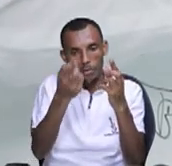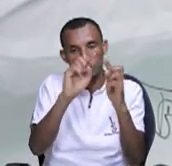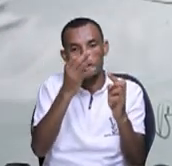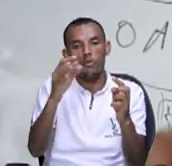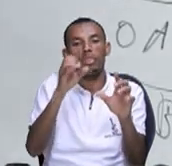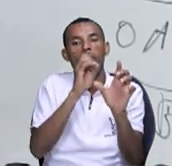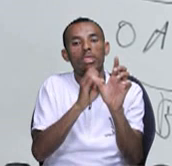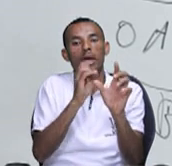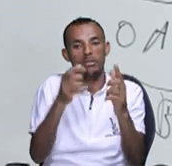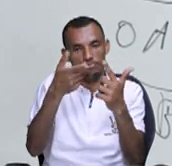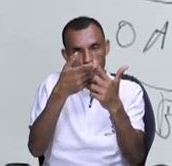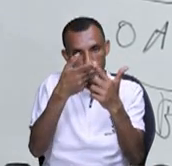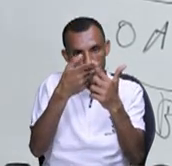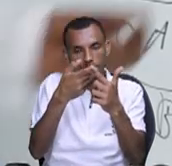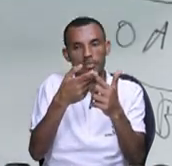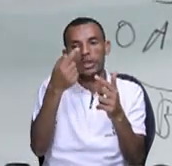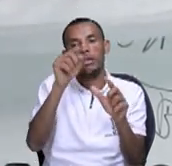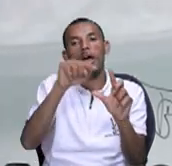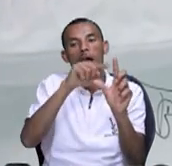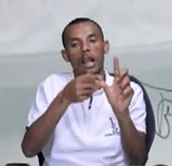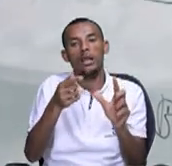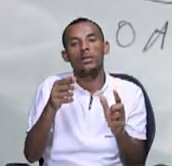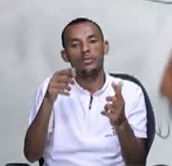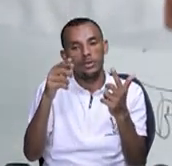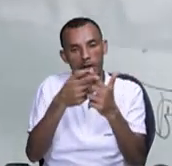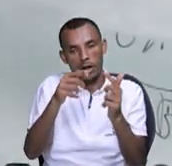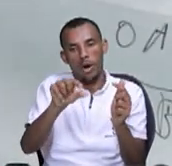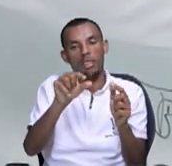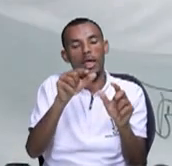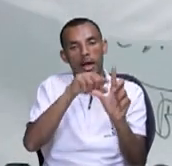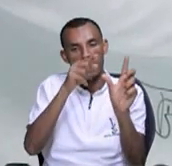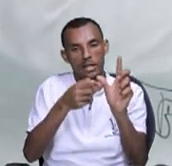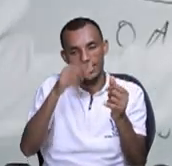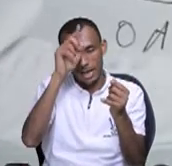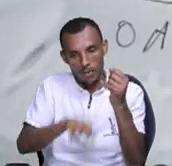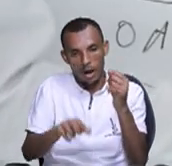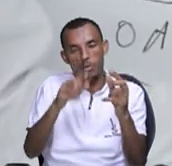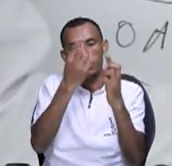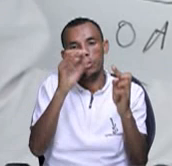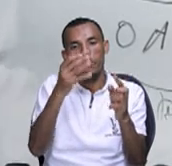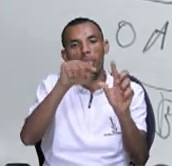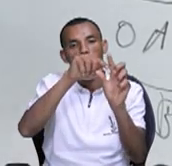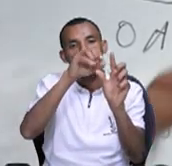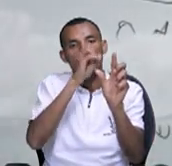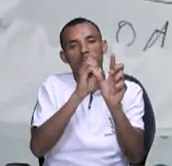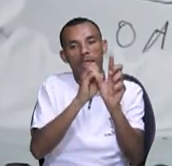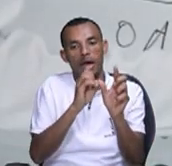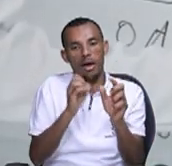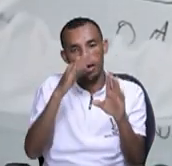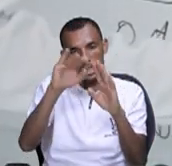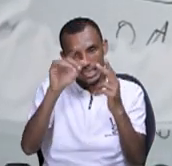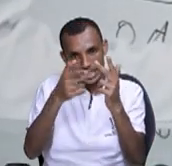theta is in second quadrant. The angle is known as second quadrant angle. The terminal position of theta is in third in